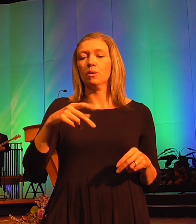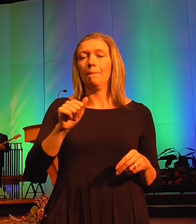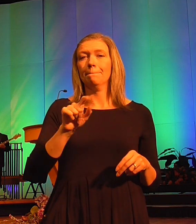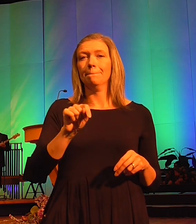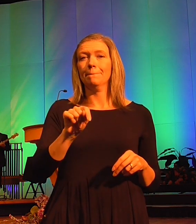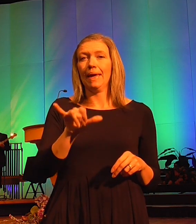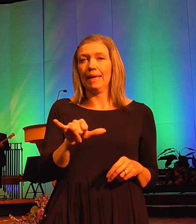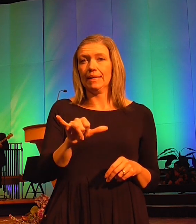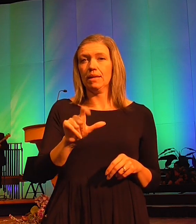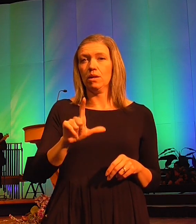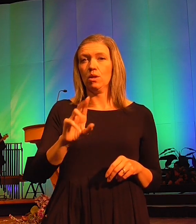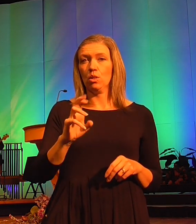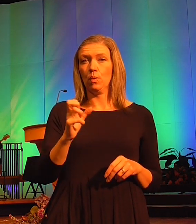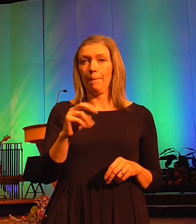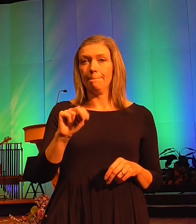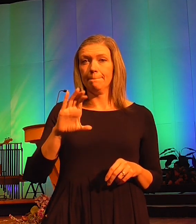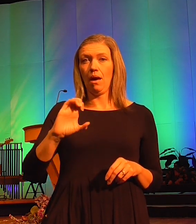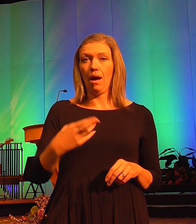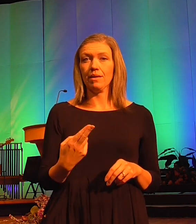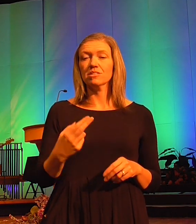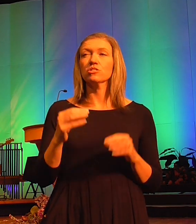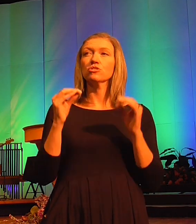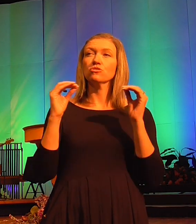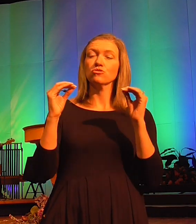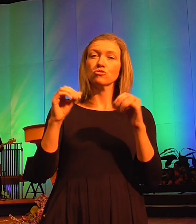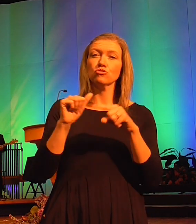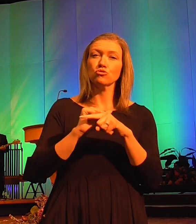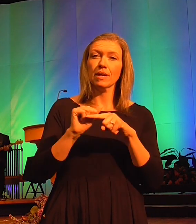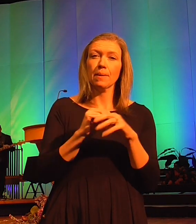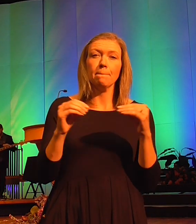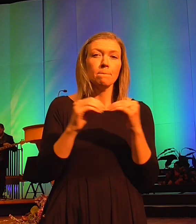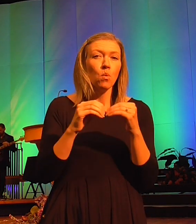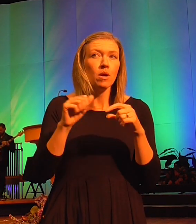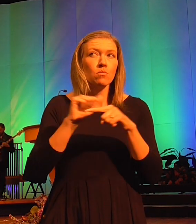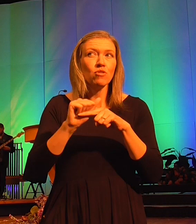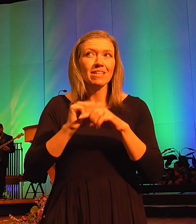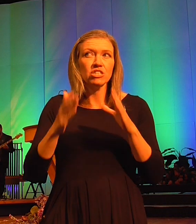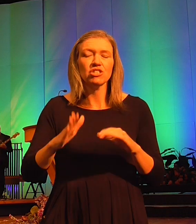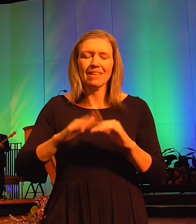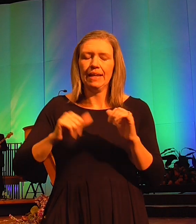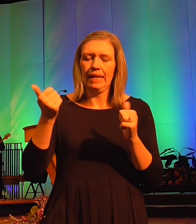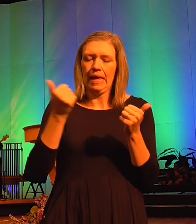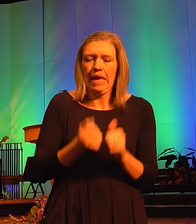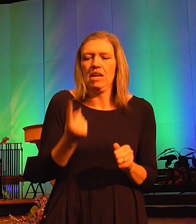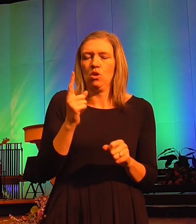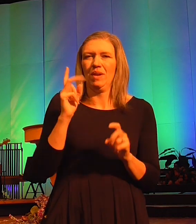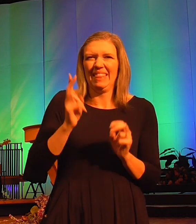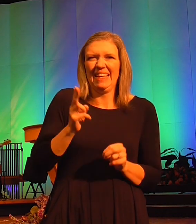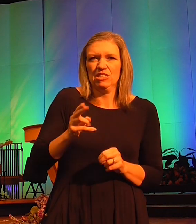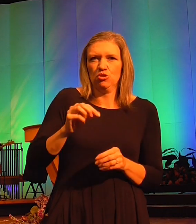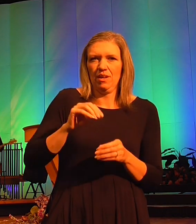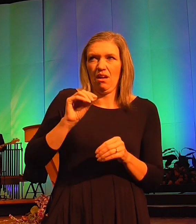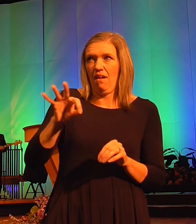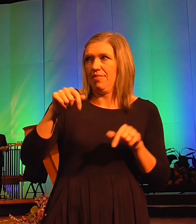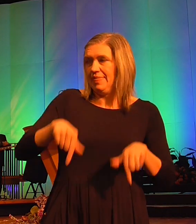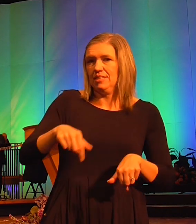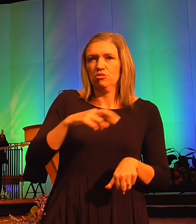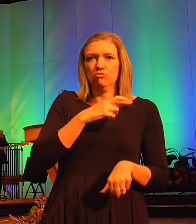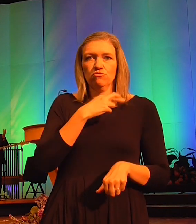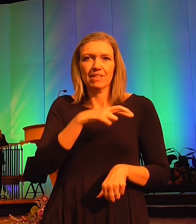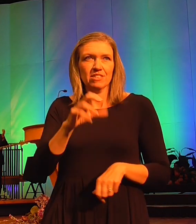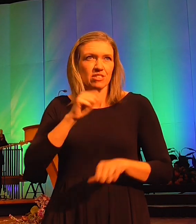trained more practitioners than anyone else in the history of our religious science movement, with just a little over 100